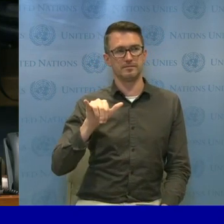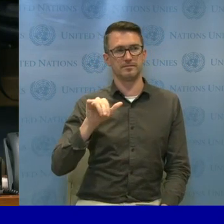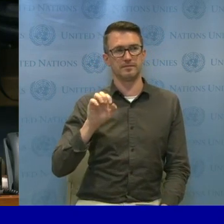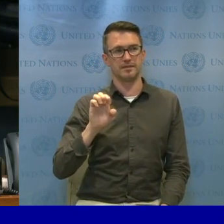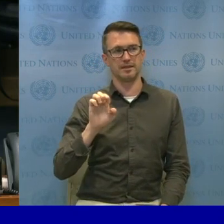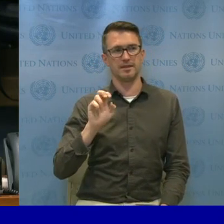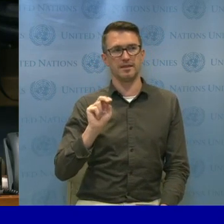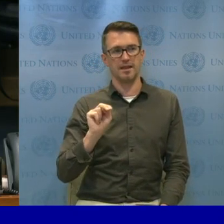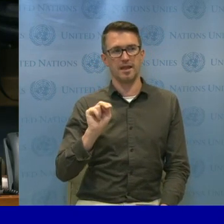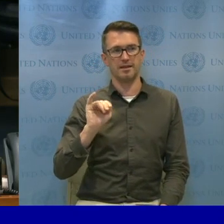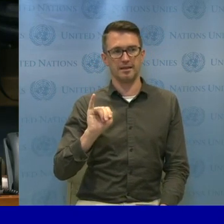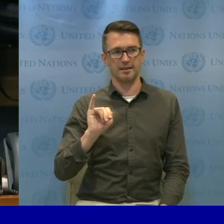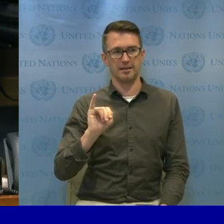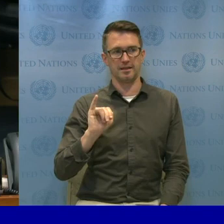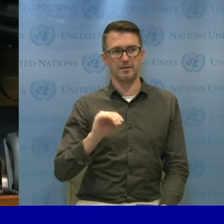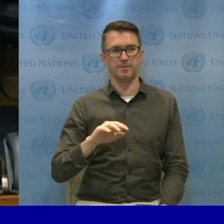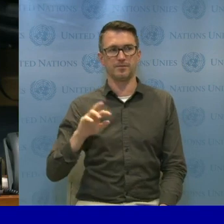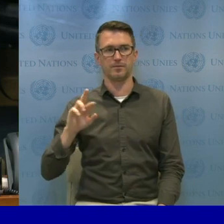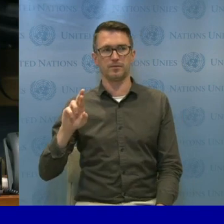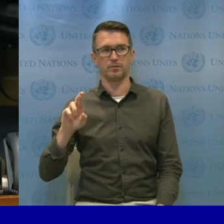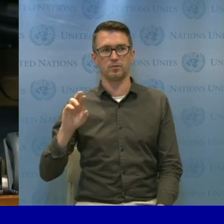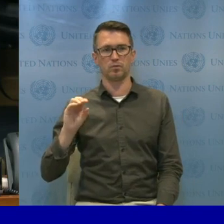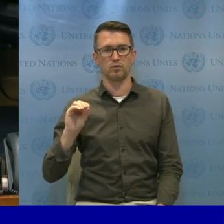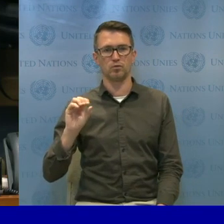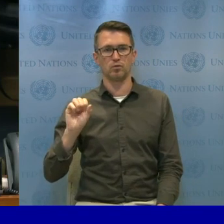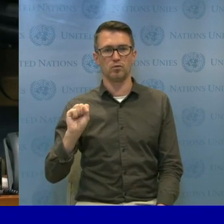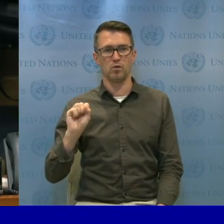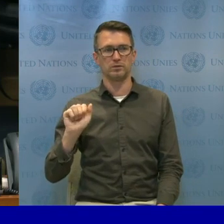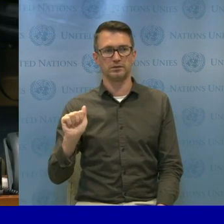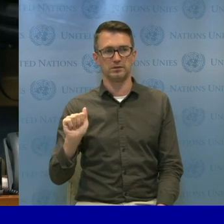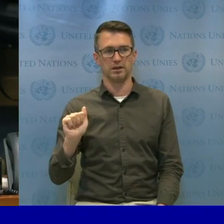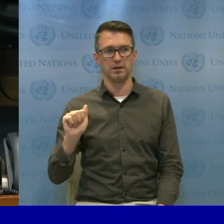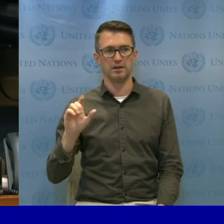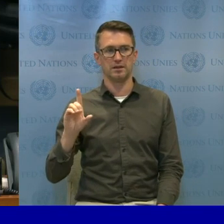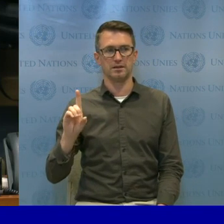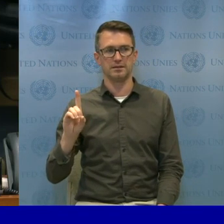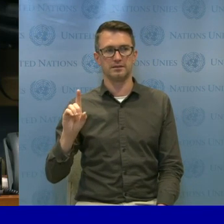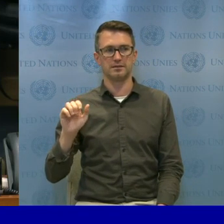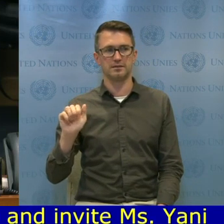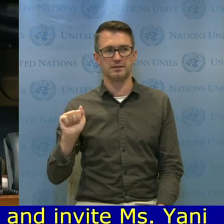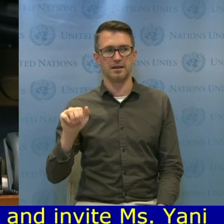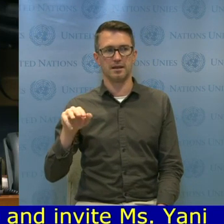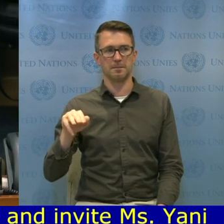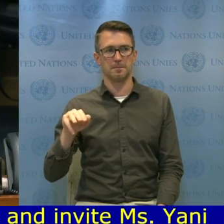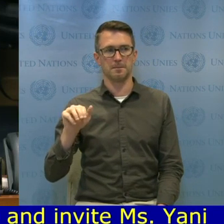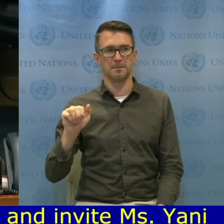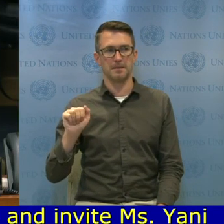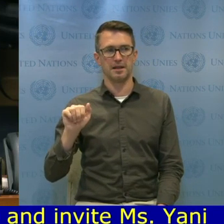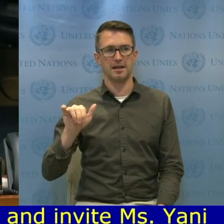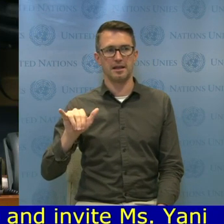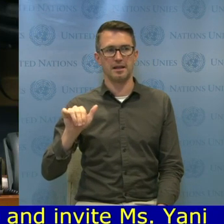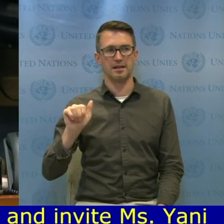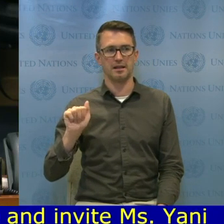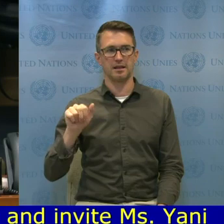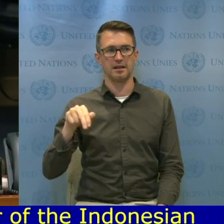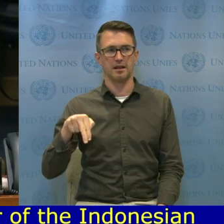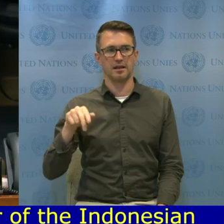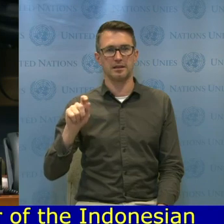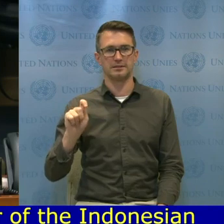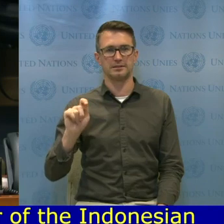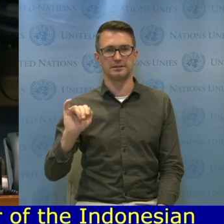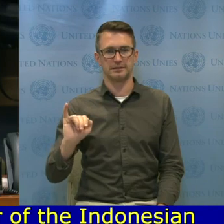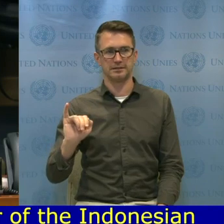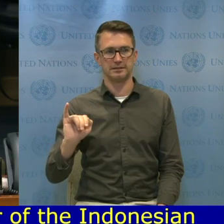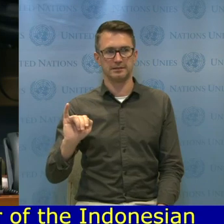Indonesian Mental Health Association and Transforming Communities for Inclusion Asia, TCI Asia,